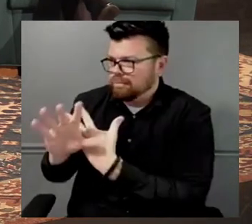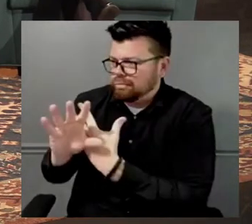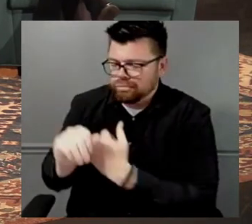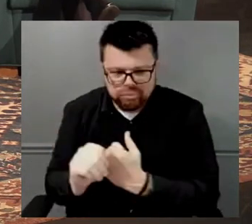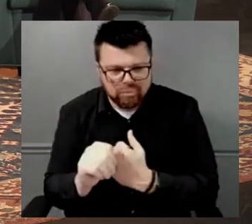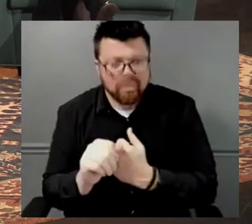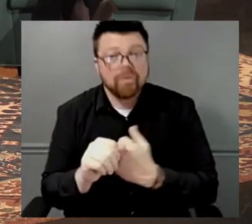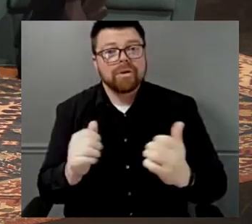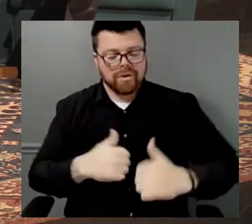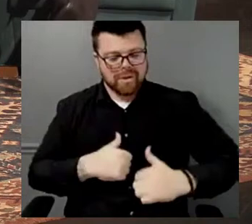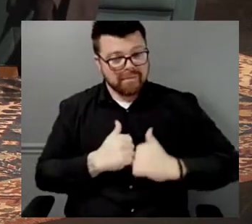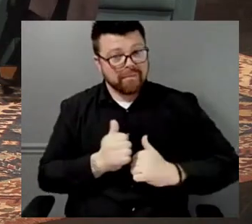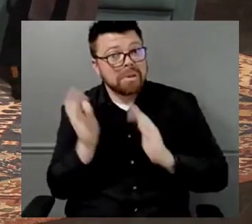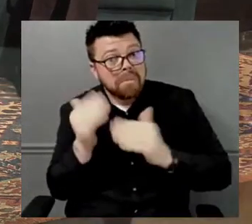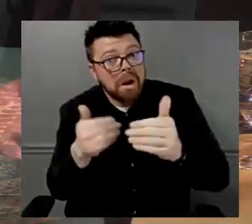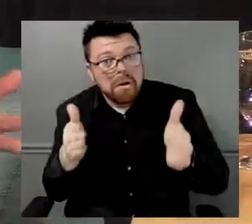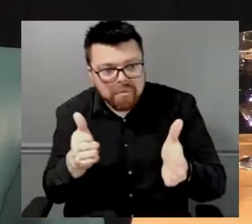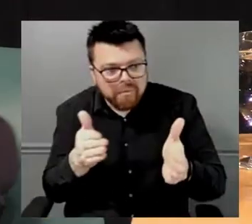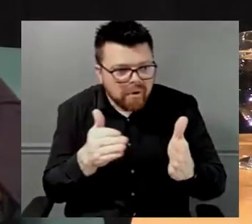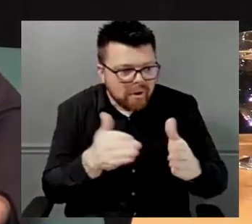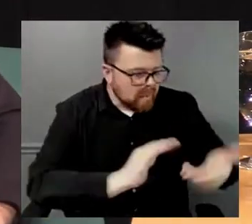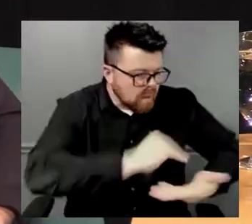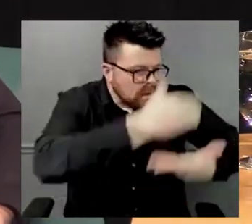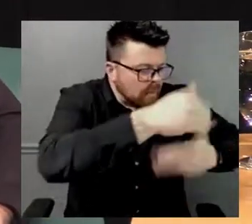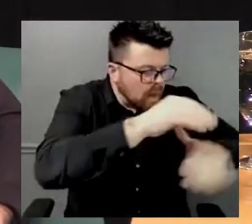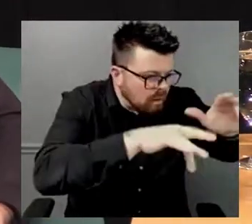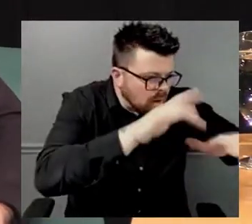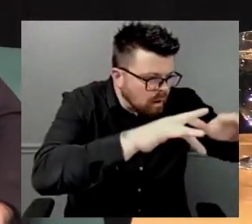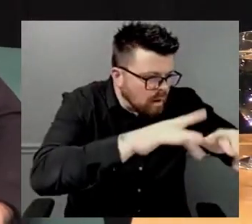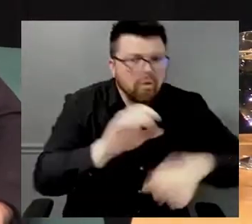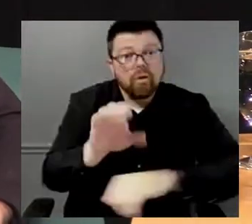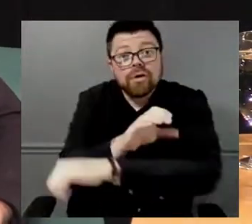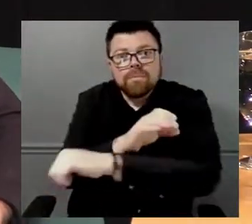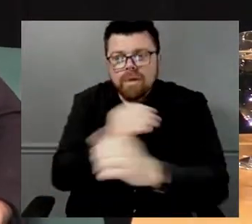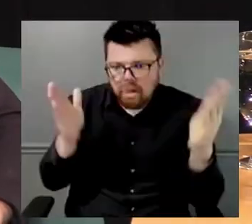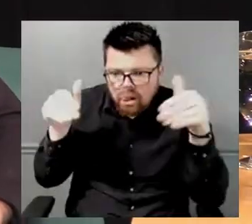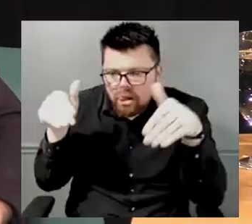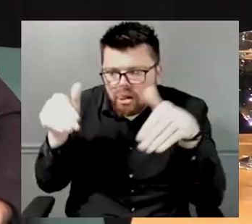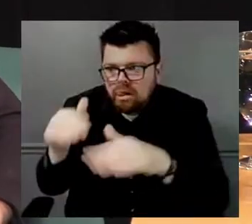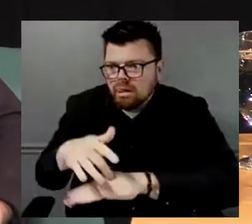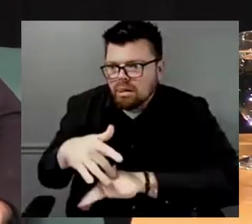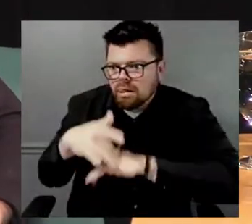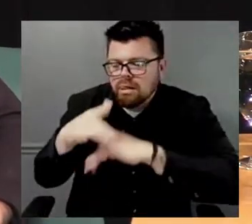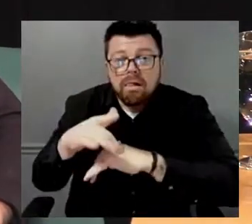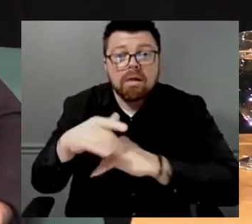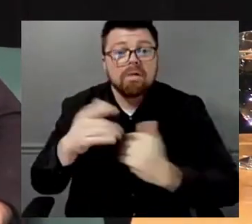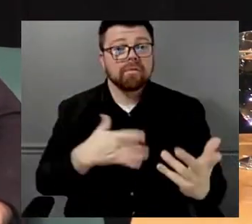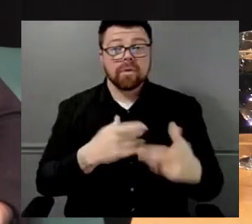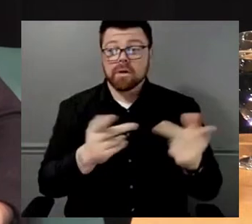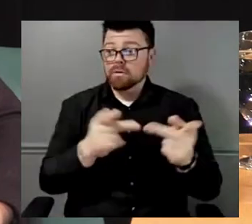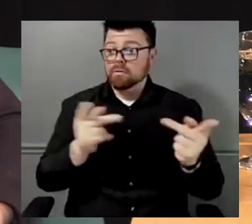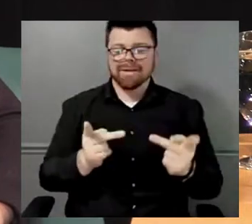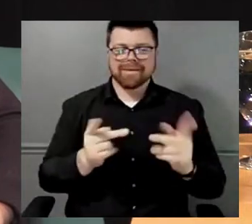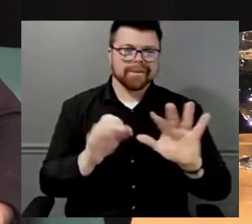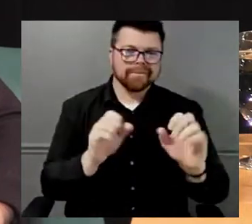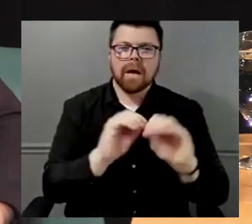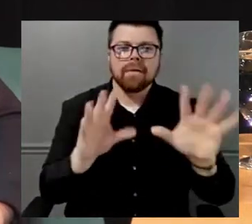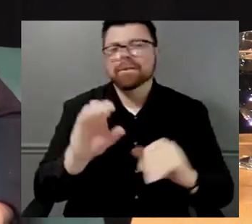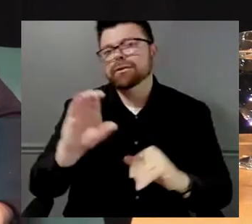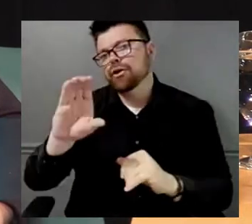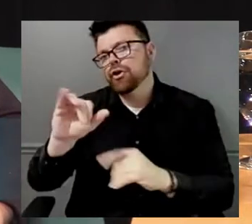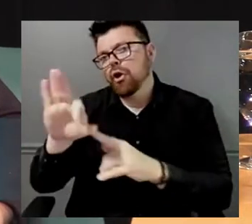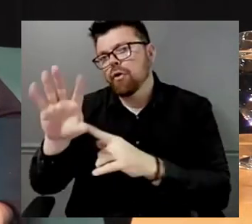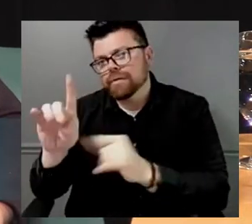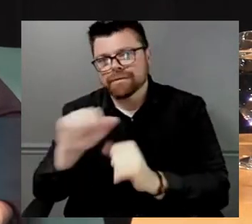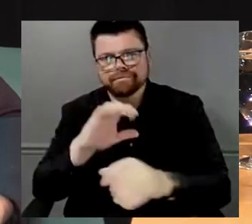devices or their computers, we're maybe losing a sense of place. And I think, of course, COVID didn't help this, that we're losing a